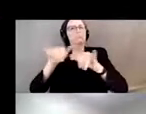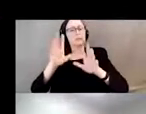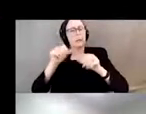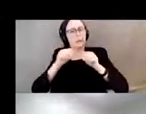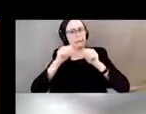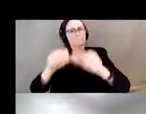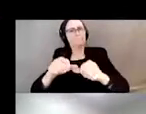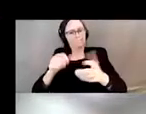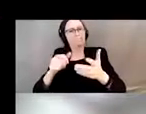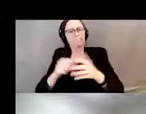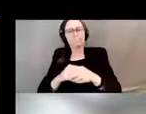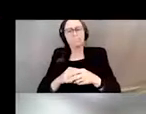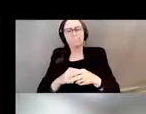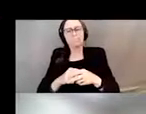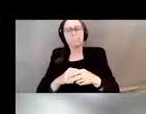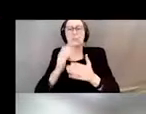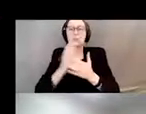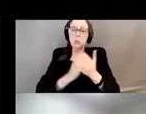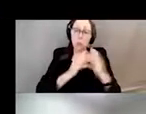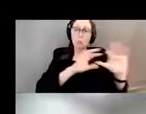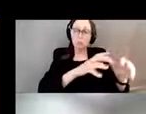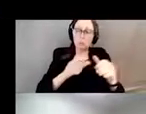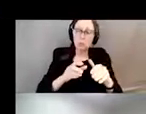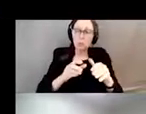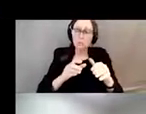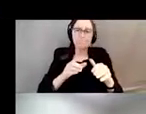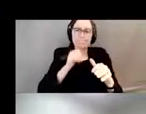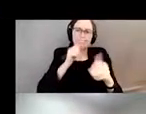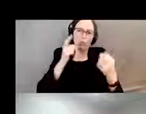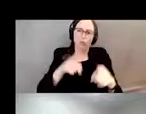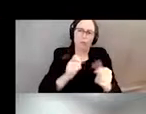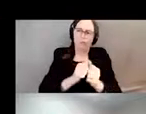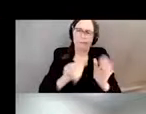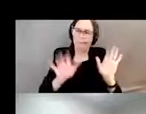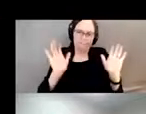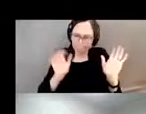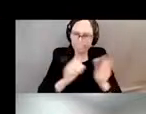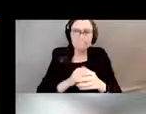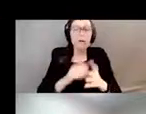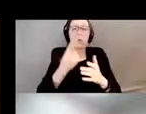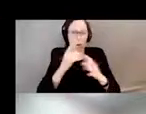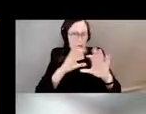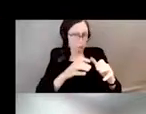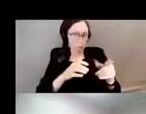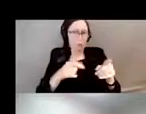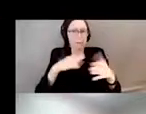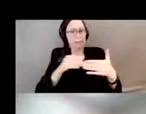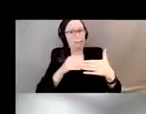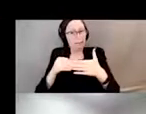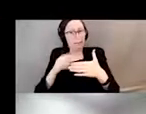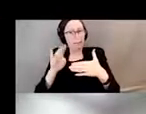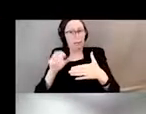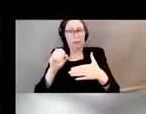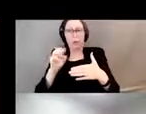survives. Some of the groups do not agree with this. One of them is led by